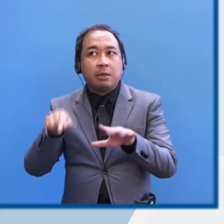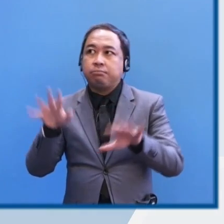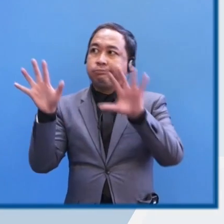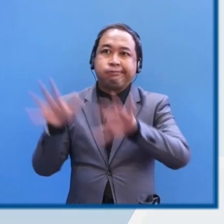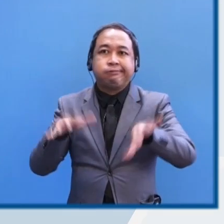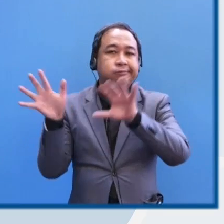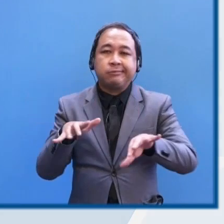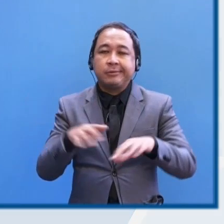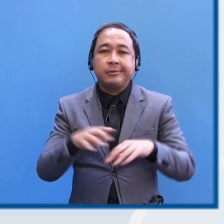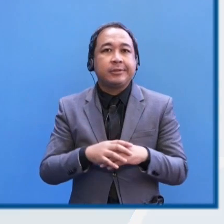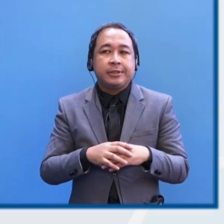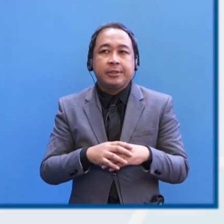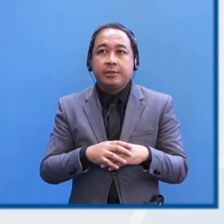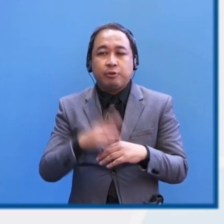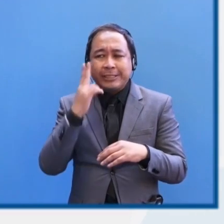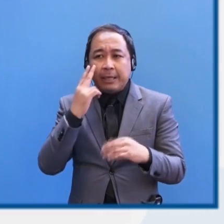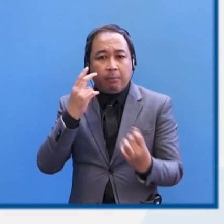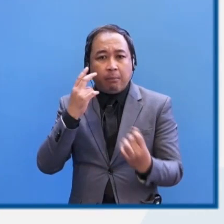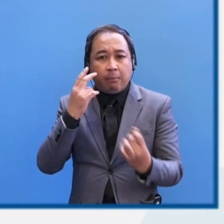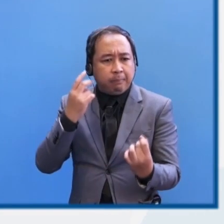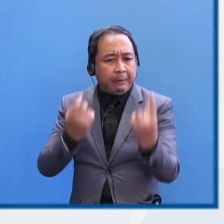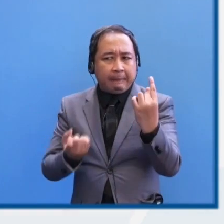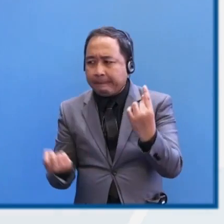many diseases became